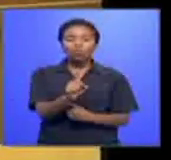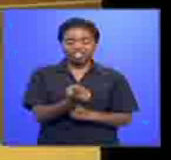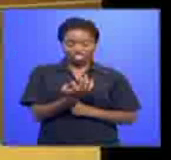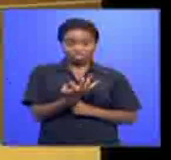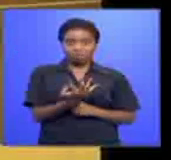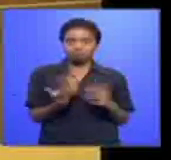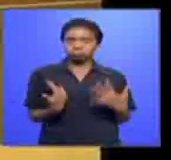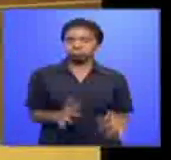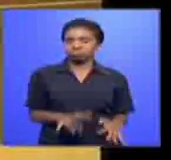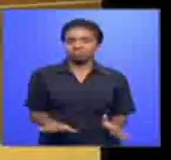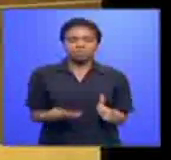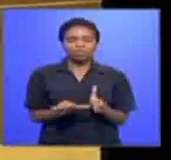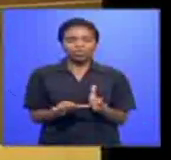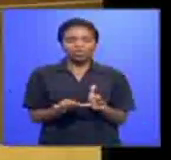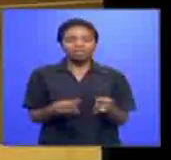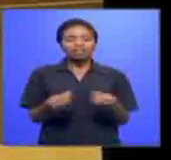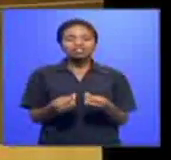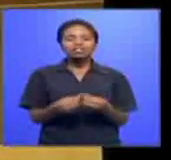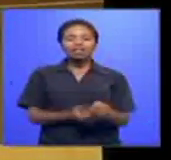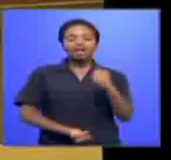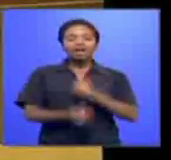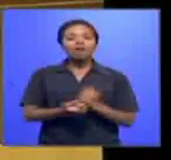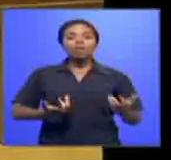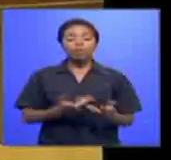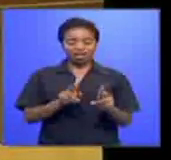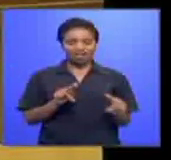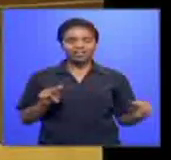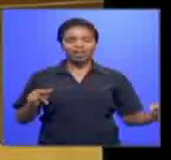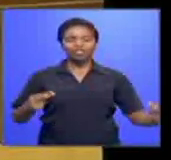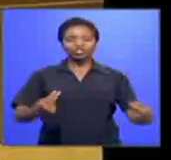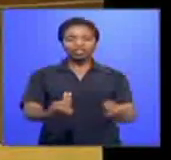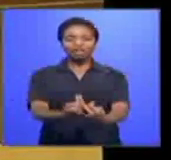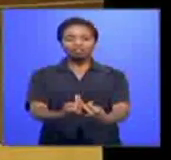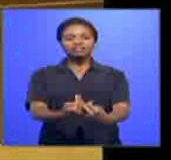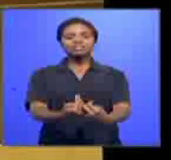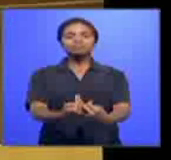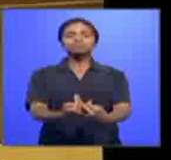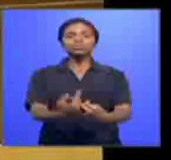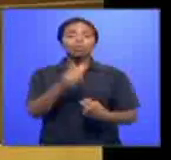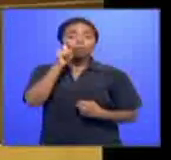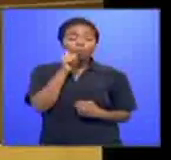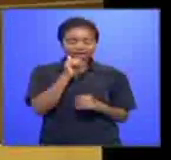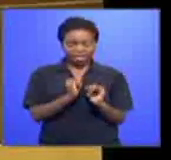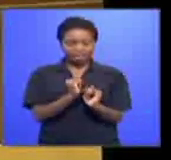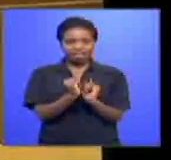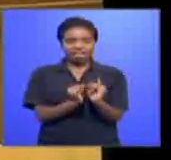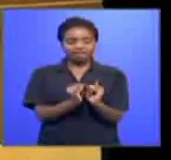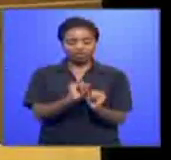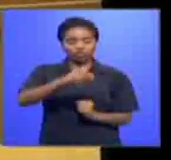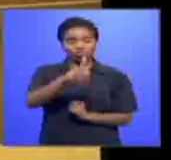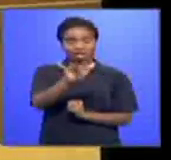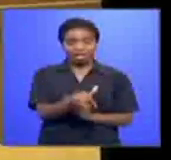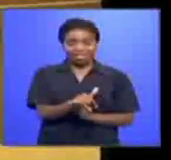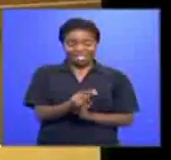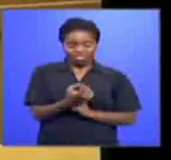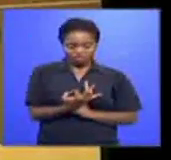events, culminating in a national commemoration on the 11th of July.